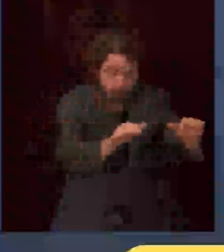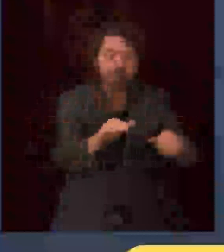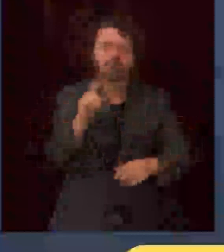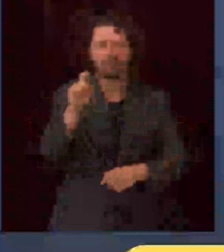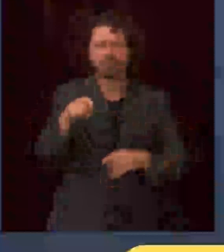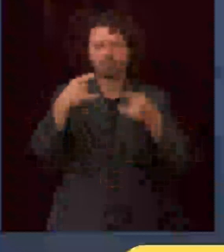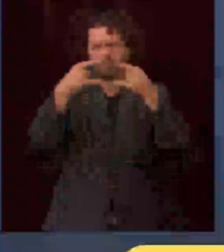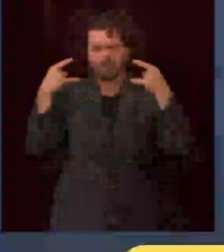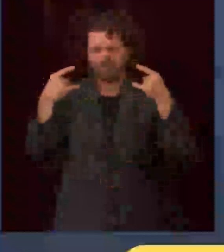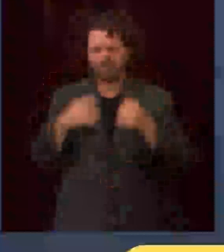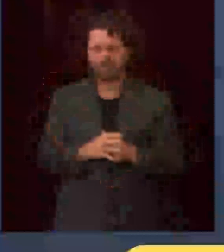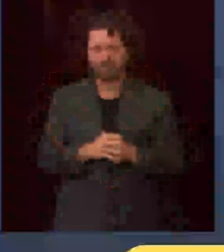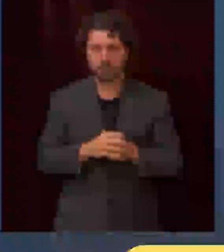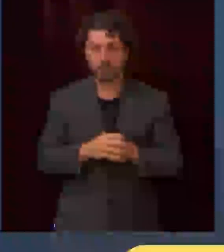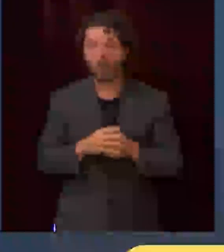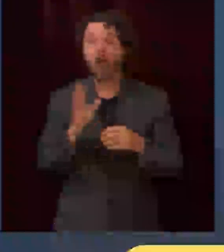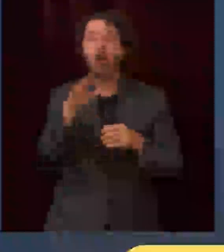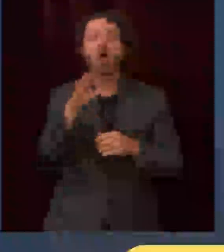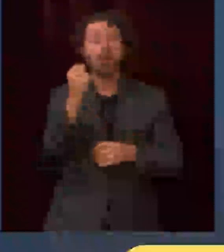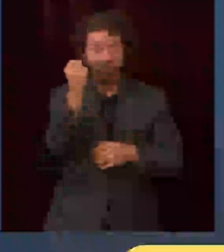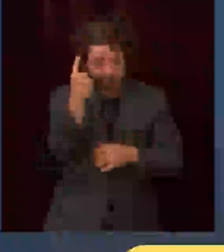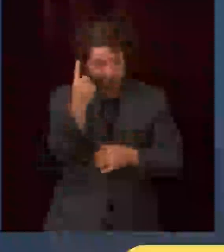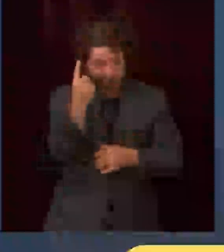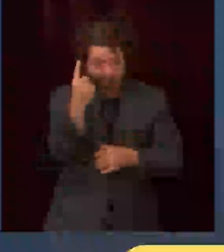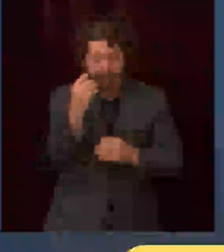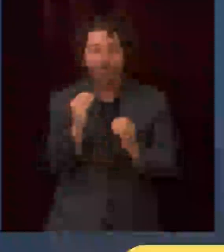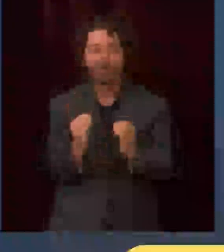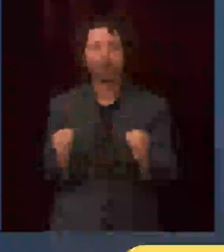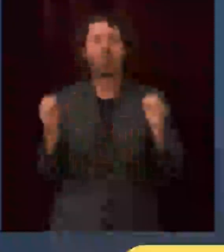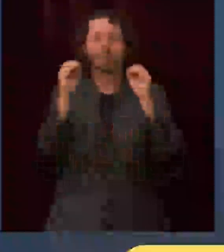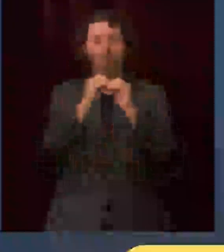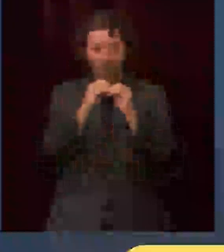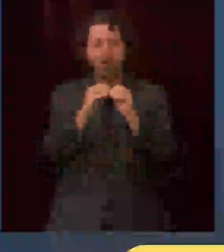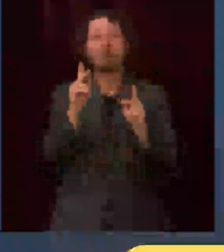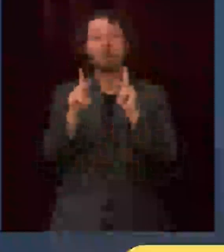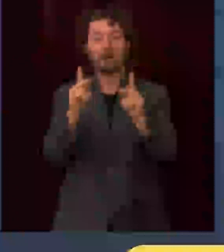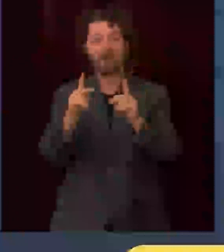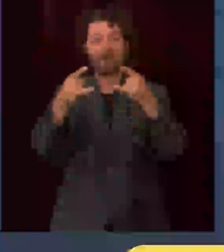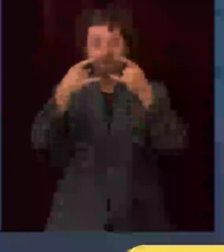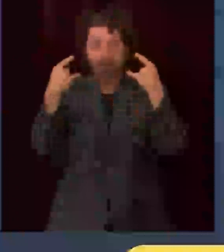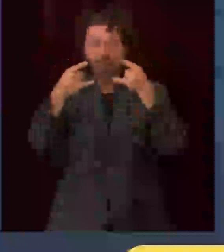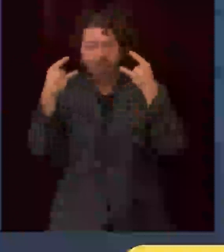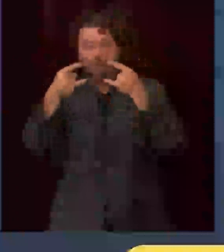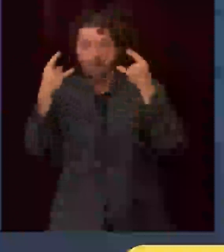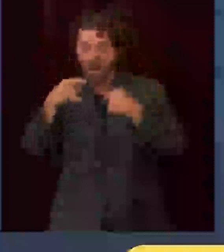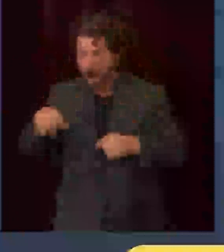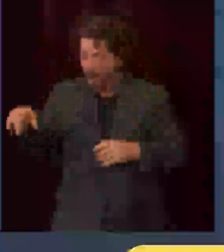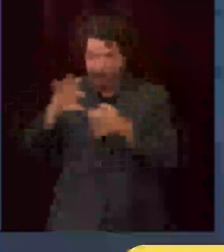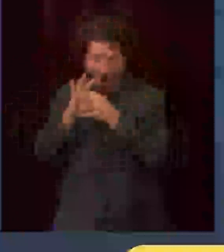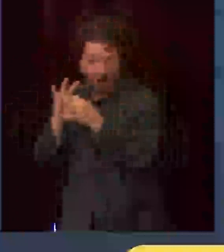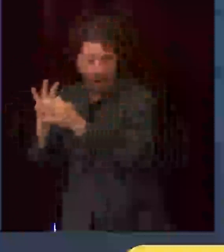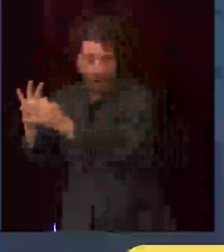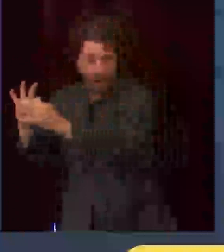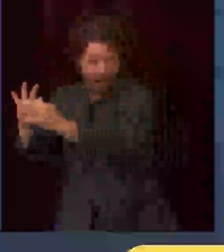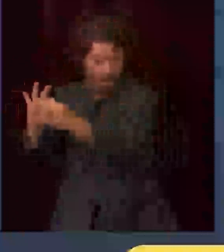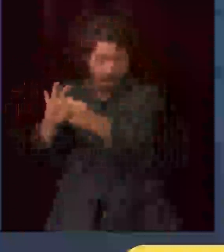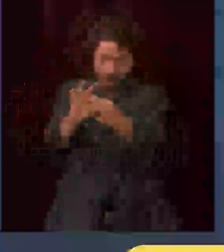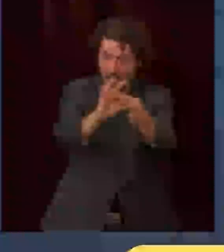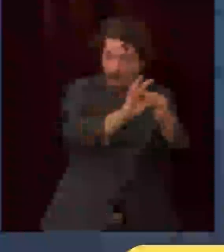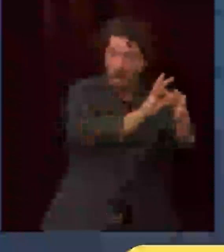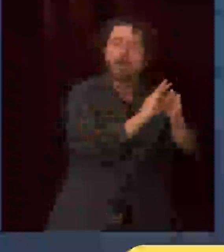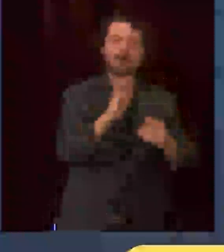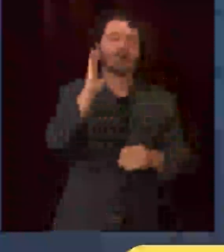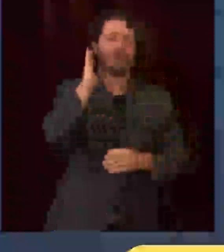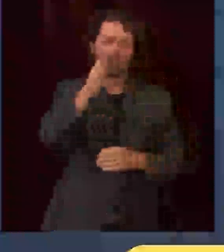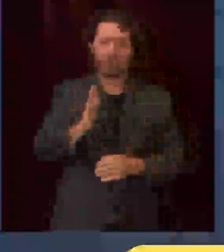faster we're going to be able to get back to normal and open up all of our activities in the state. So I'm just really happy that we've got something